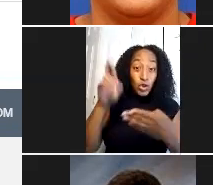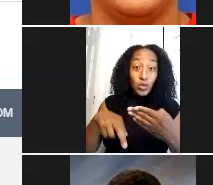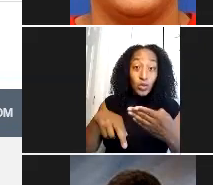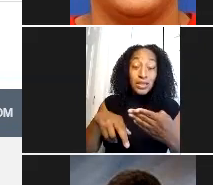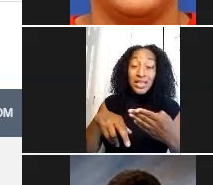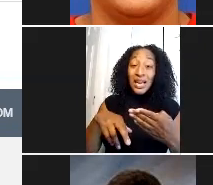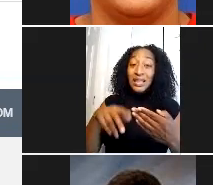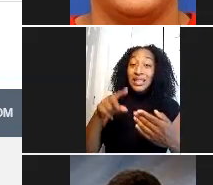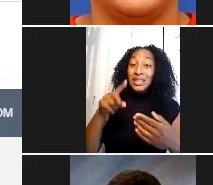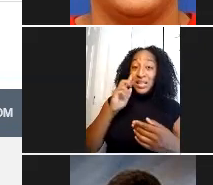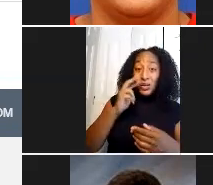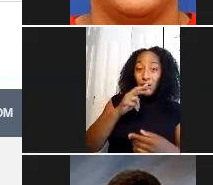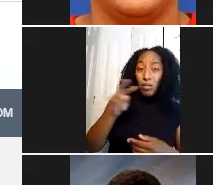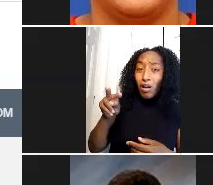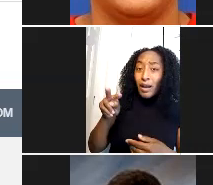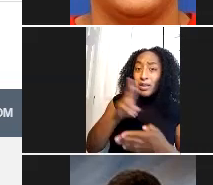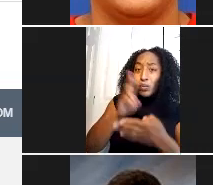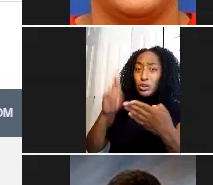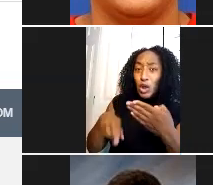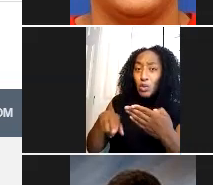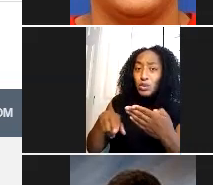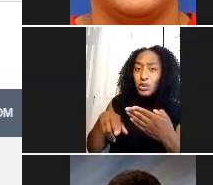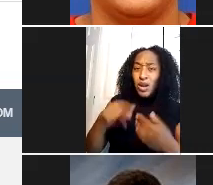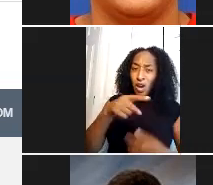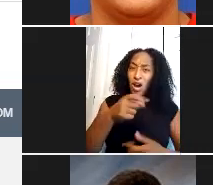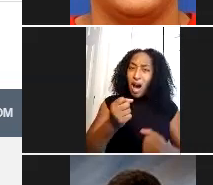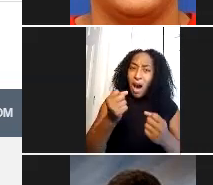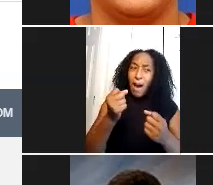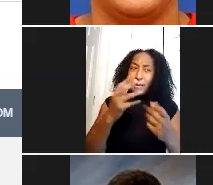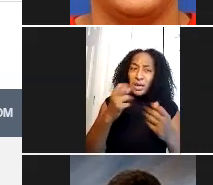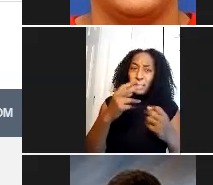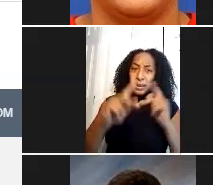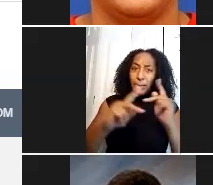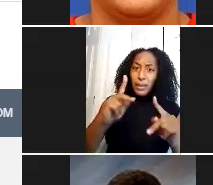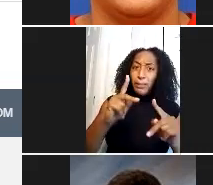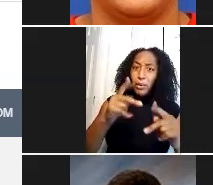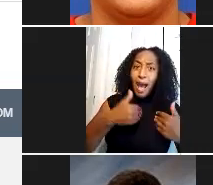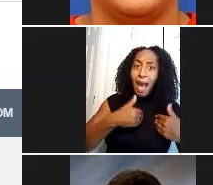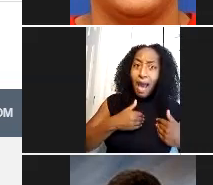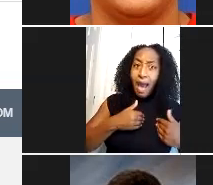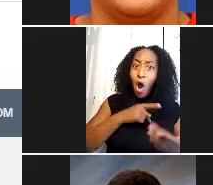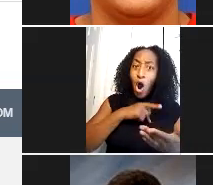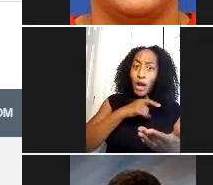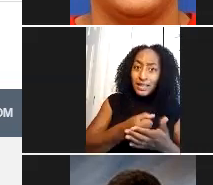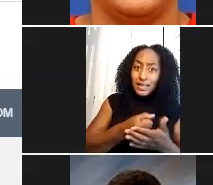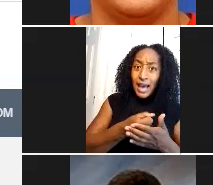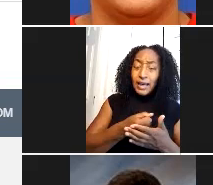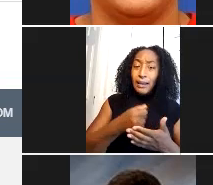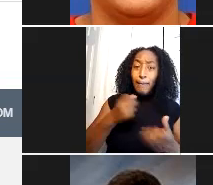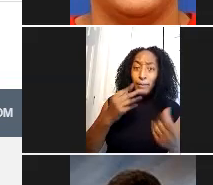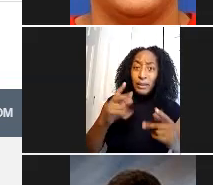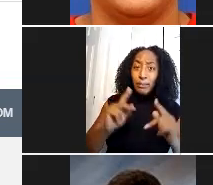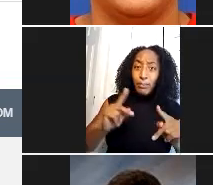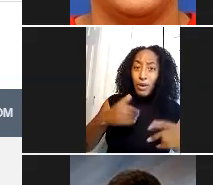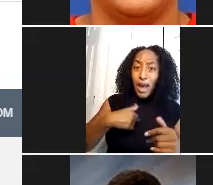they reported their findings and got approval, right? In fact, we just saw this happen few months